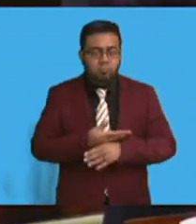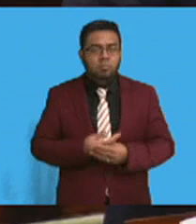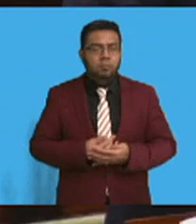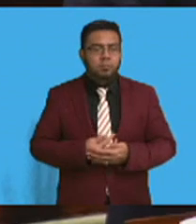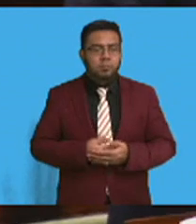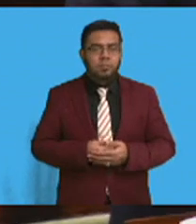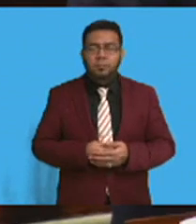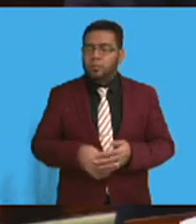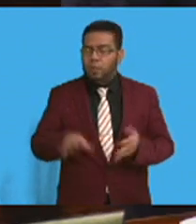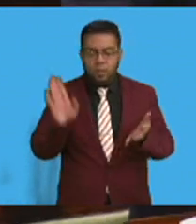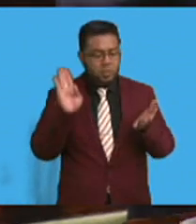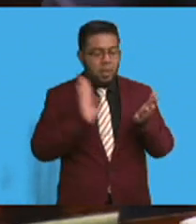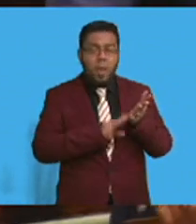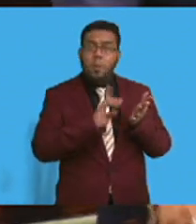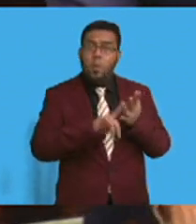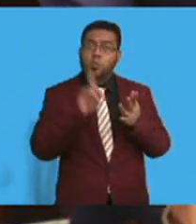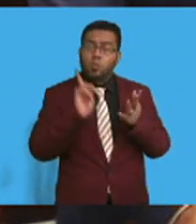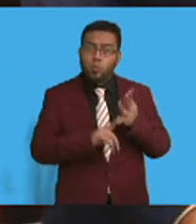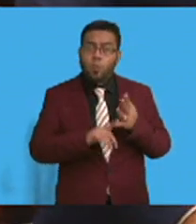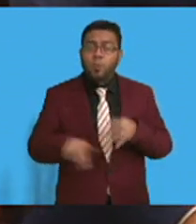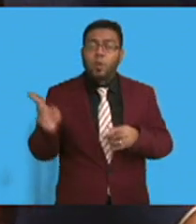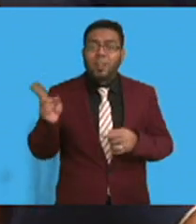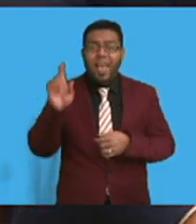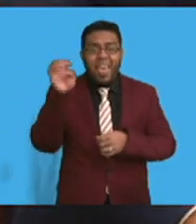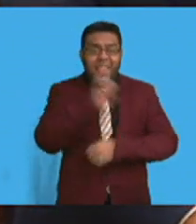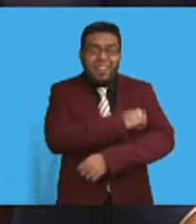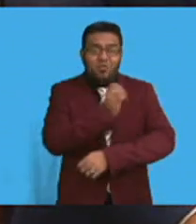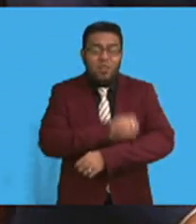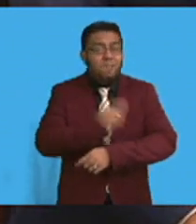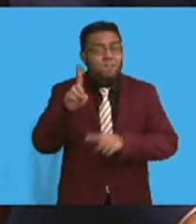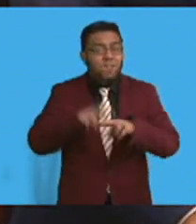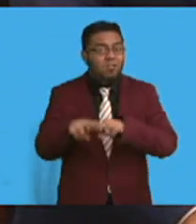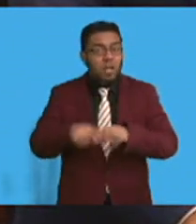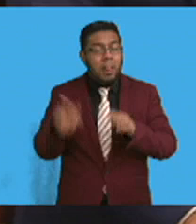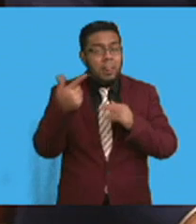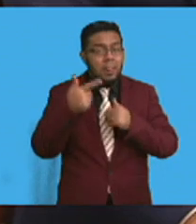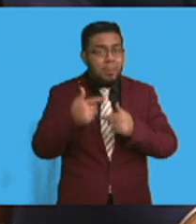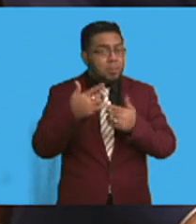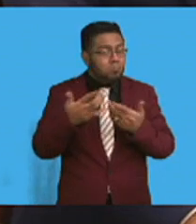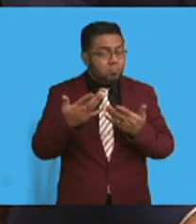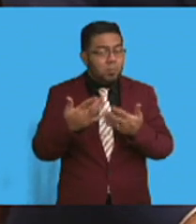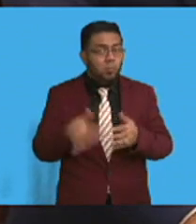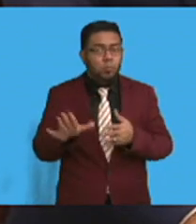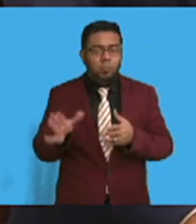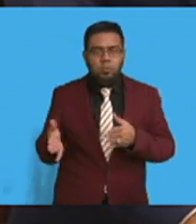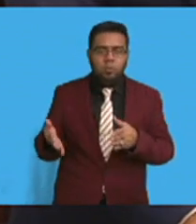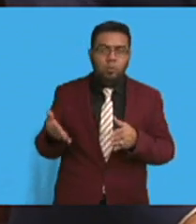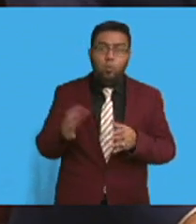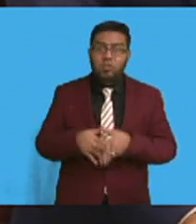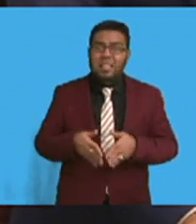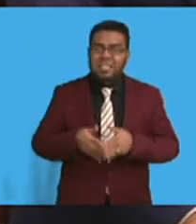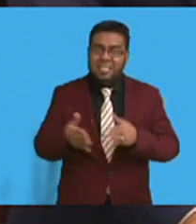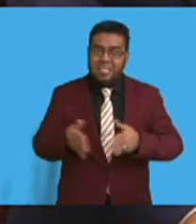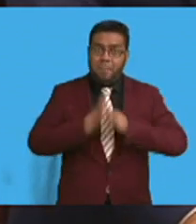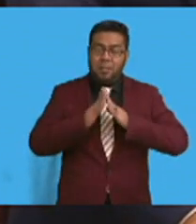signed MOU, Madam Speaker, between Energy Fiji Limited and Accor Energy, a leading renewable energy producer from France, which establishes a